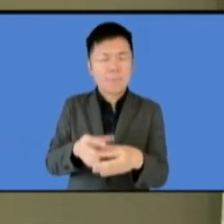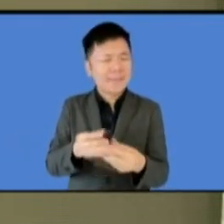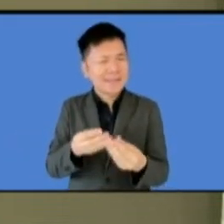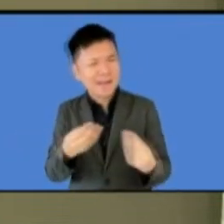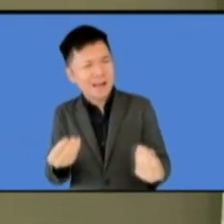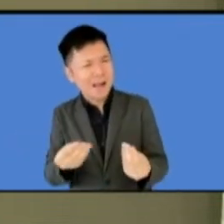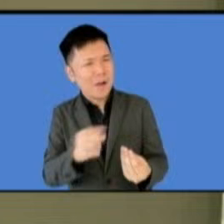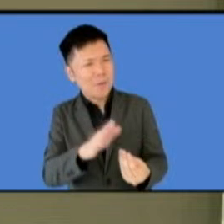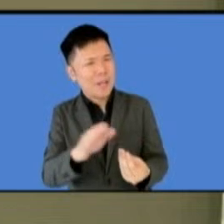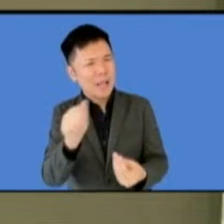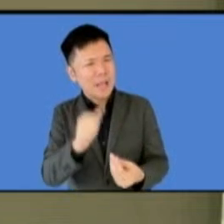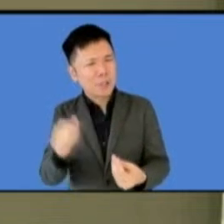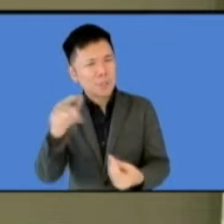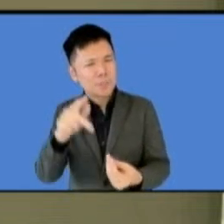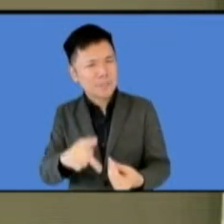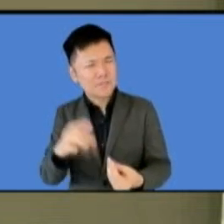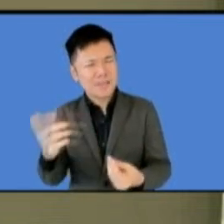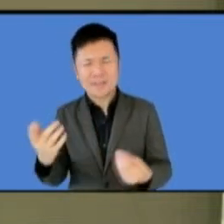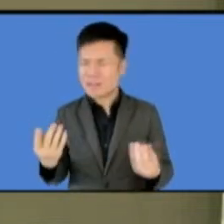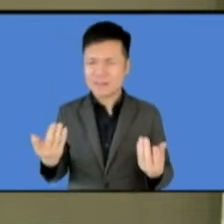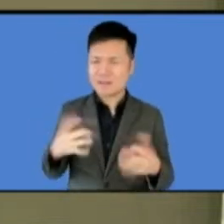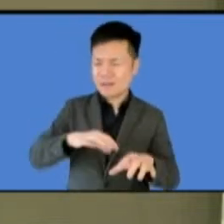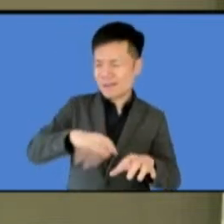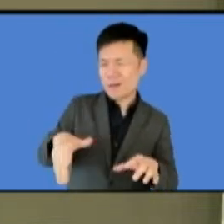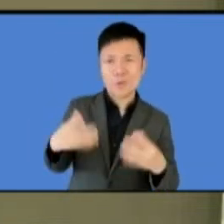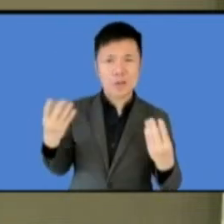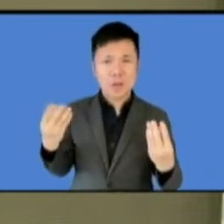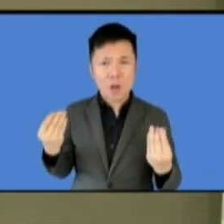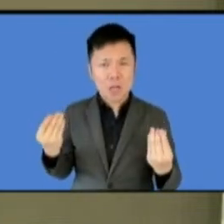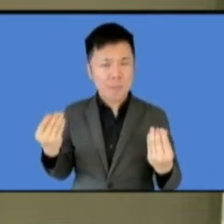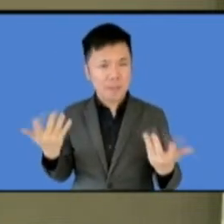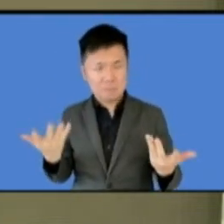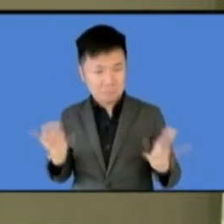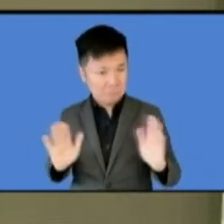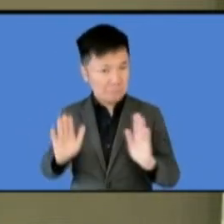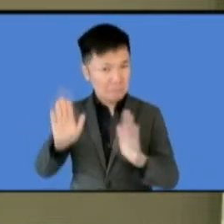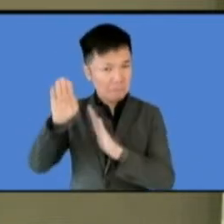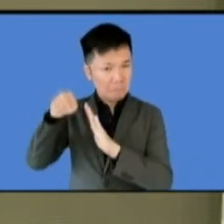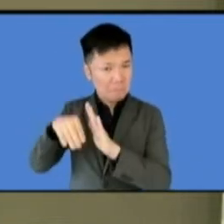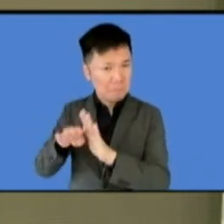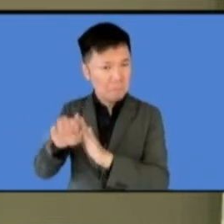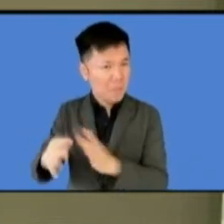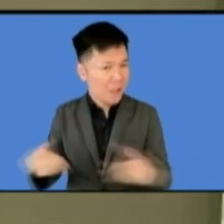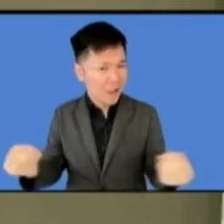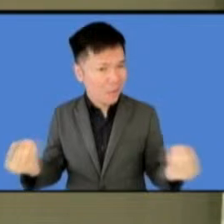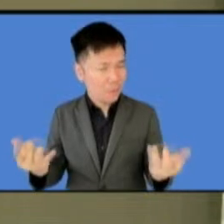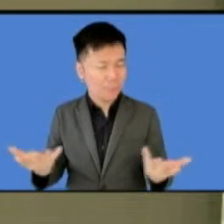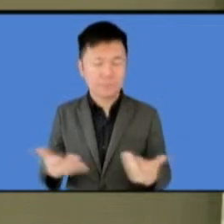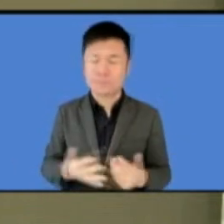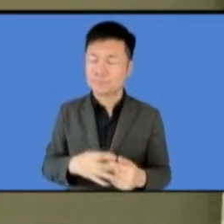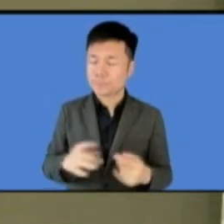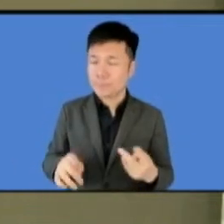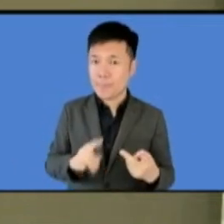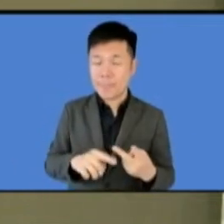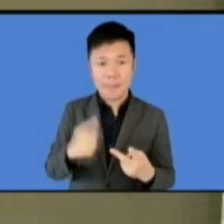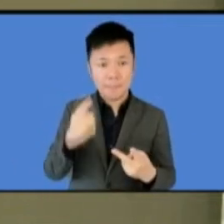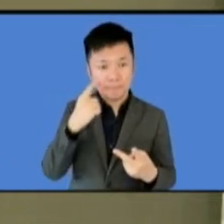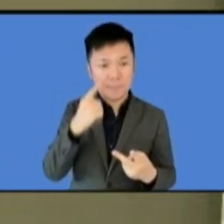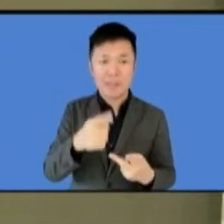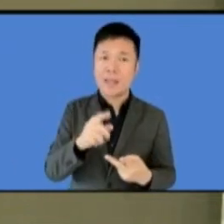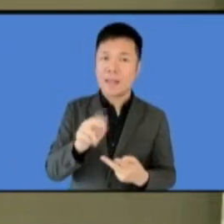in Asia and the Pacific. In particular, please share your reflections on the use of